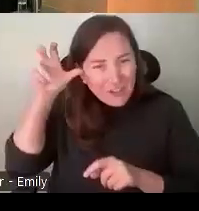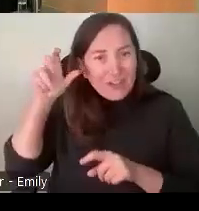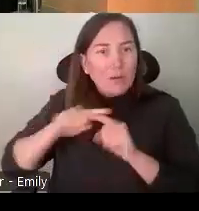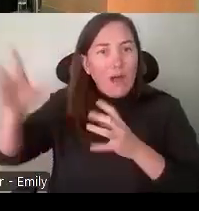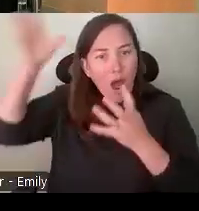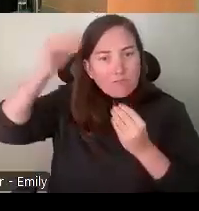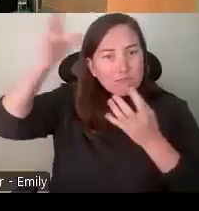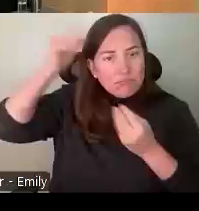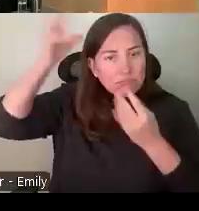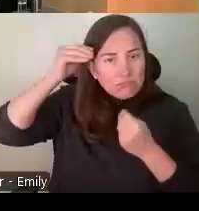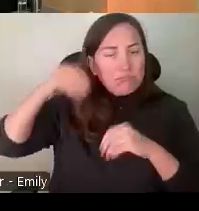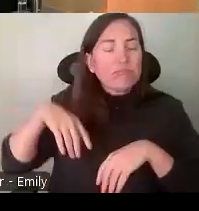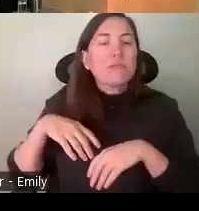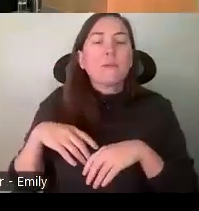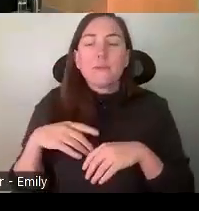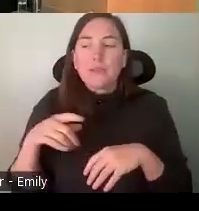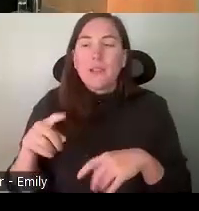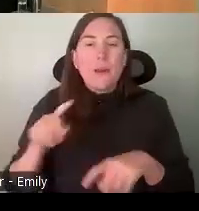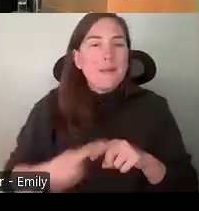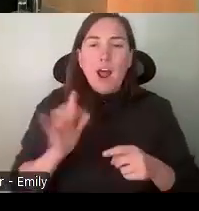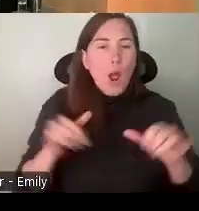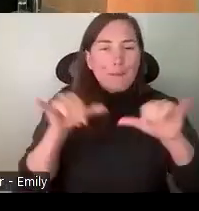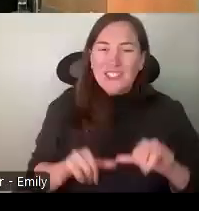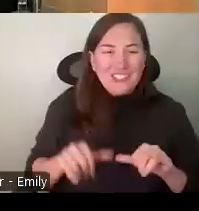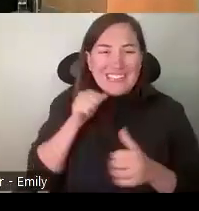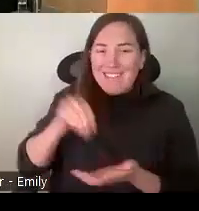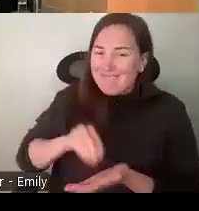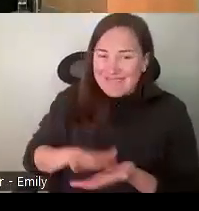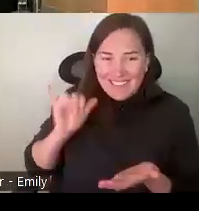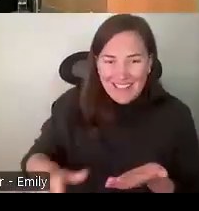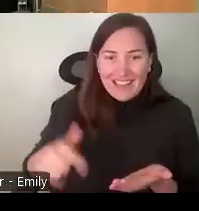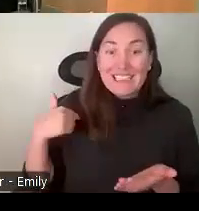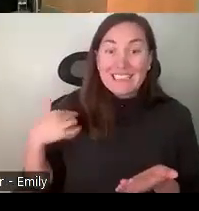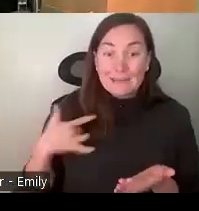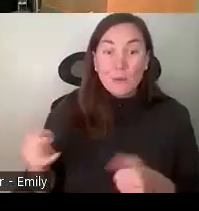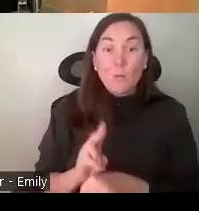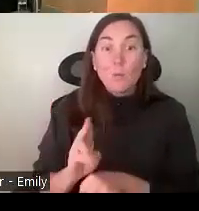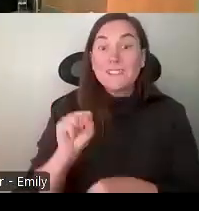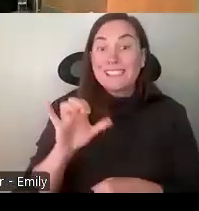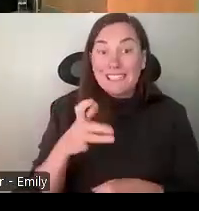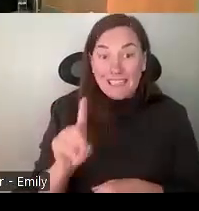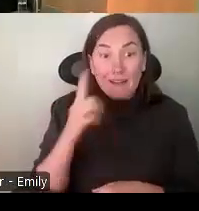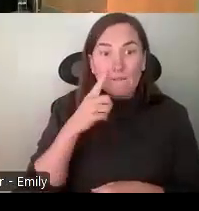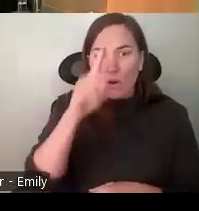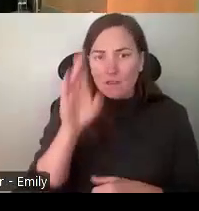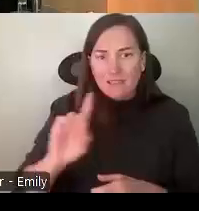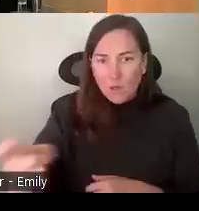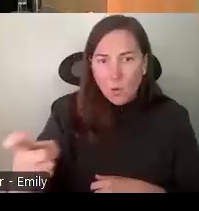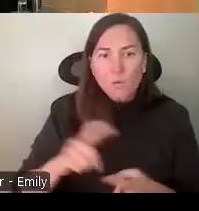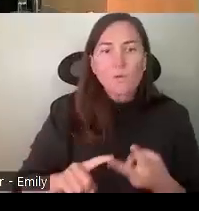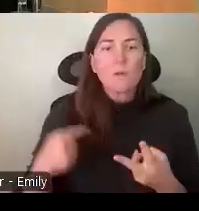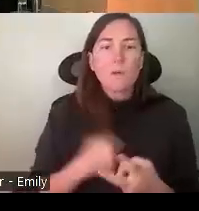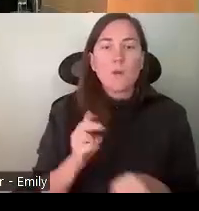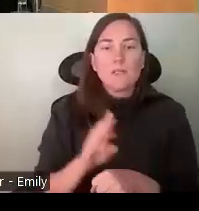aren't captured at all by our standard measures. We do the SCID to diagnose schizophrenia. We use measures like the BPRS